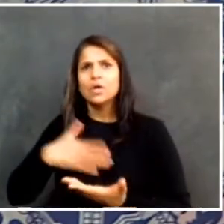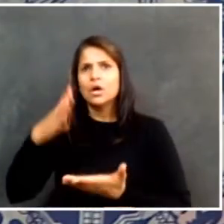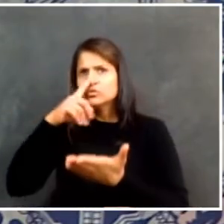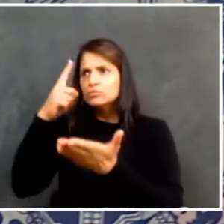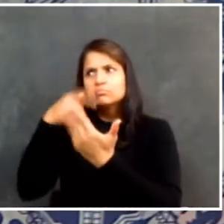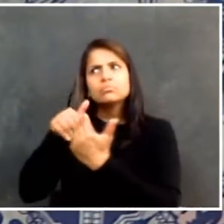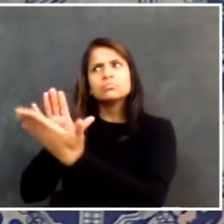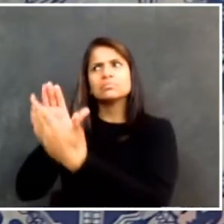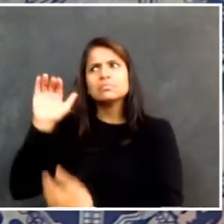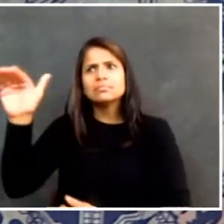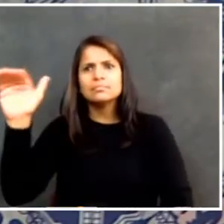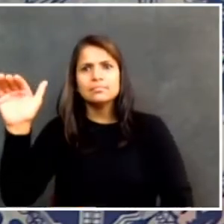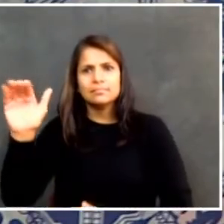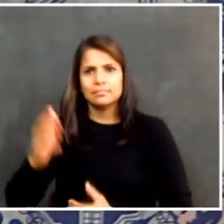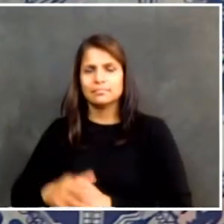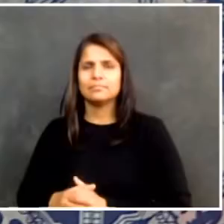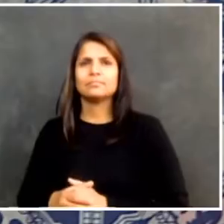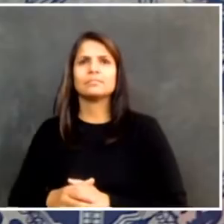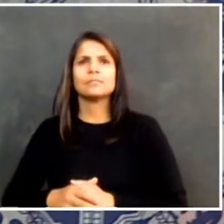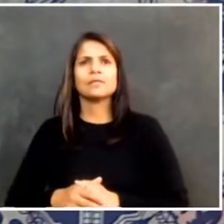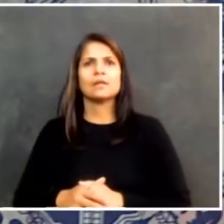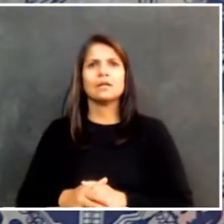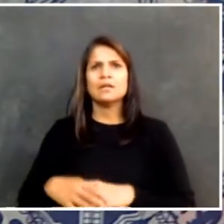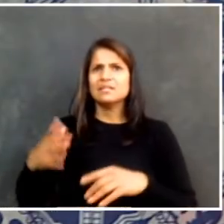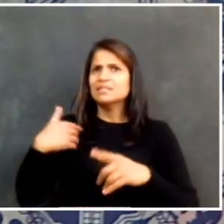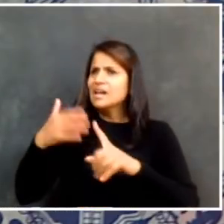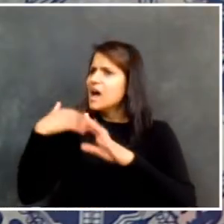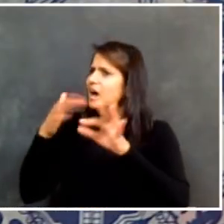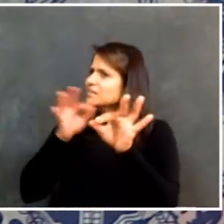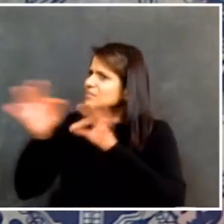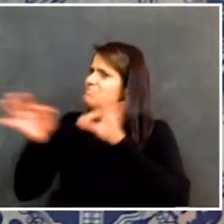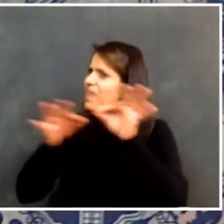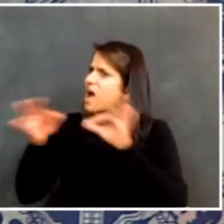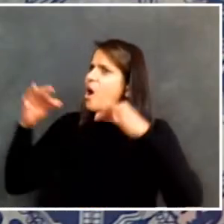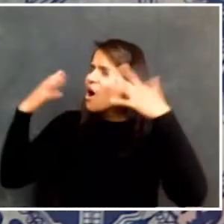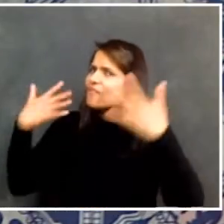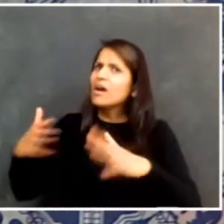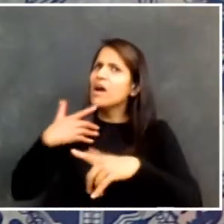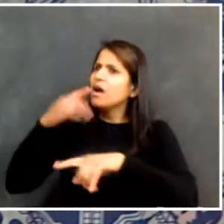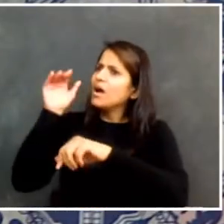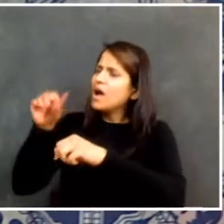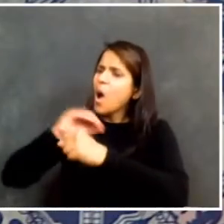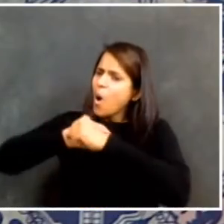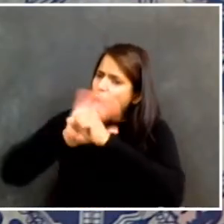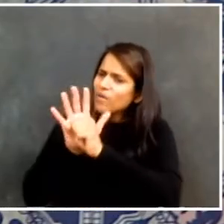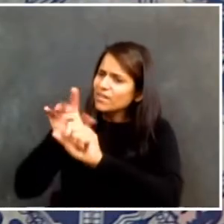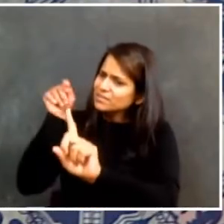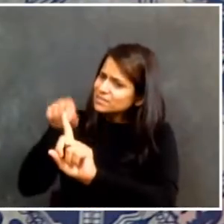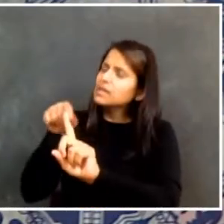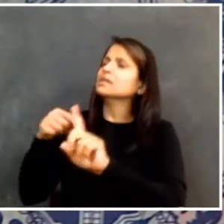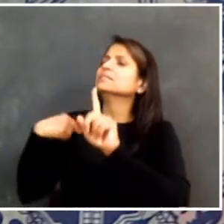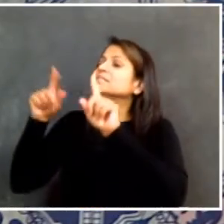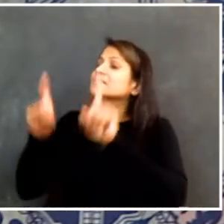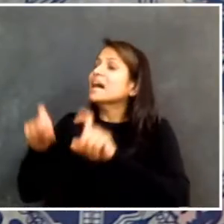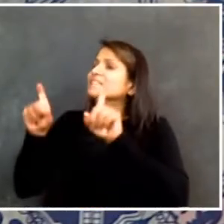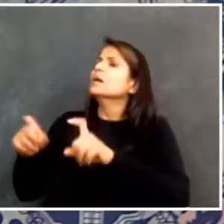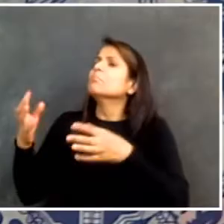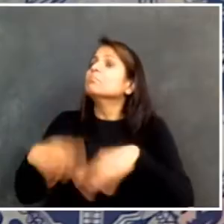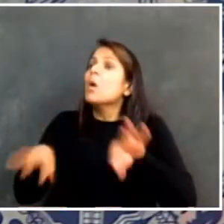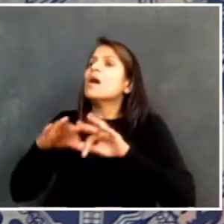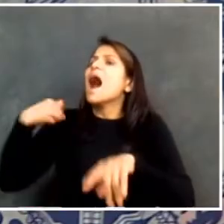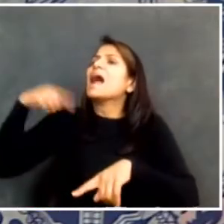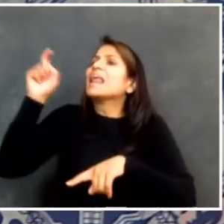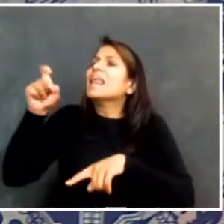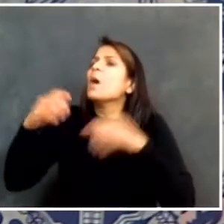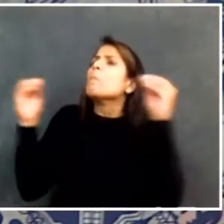expand testing. You need healthcare workers to do testing. And the big question has been, would there be enough if there was such a demand in the hospitals, both the